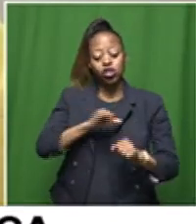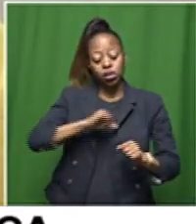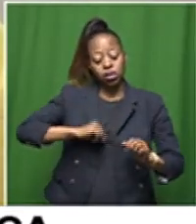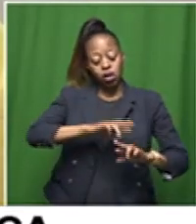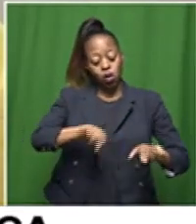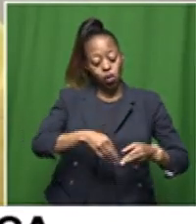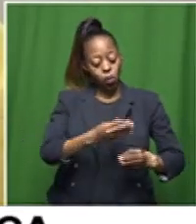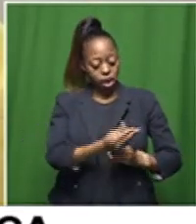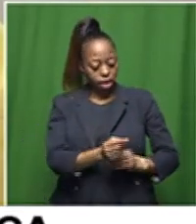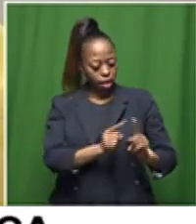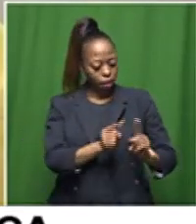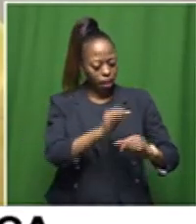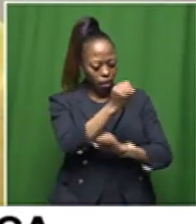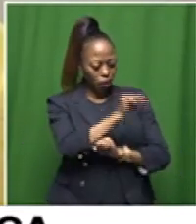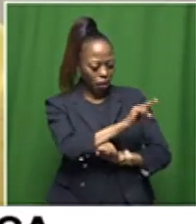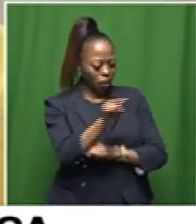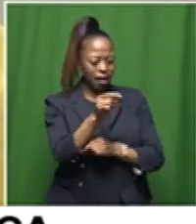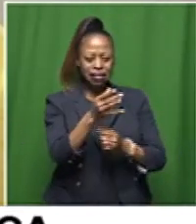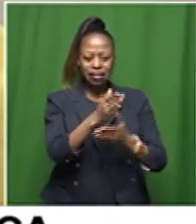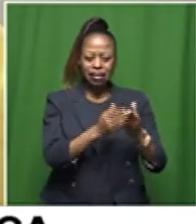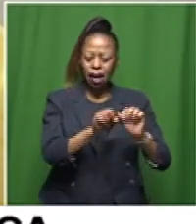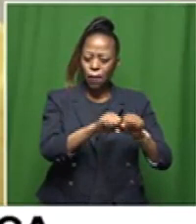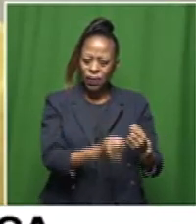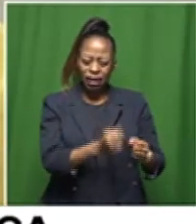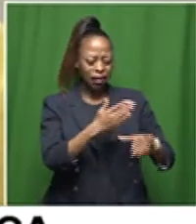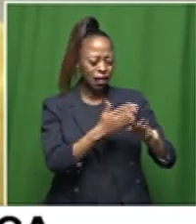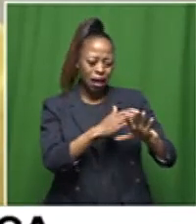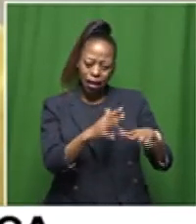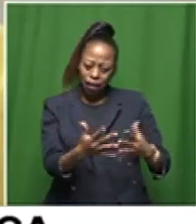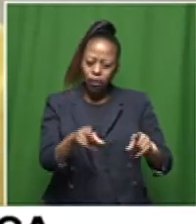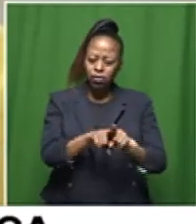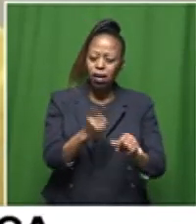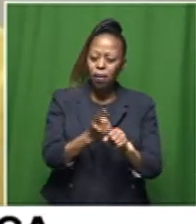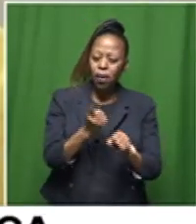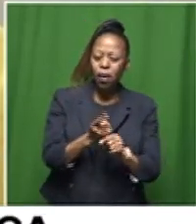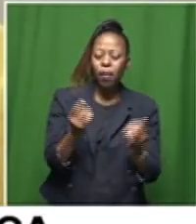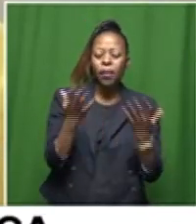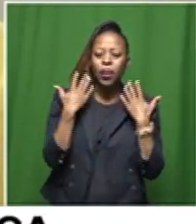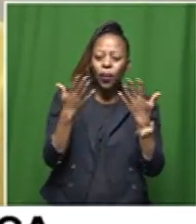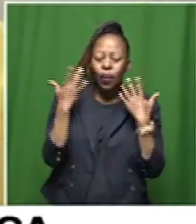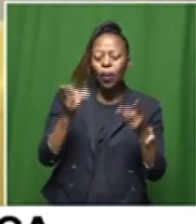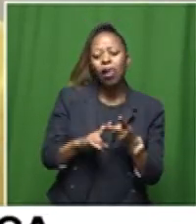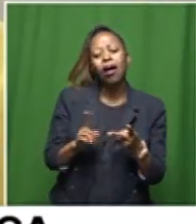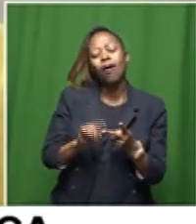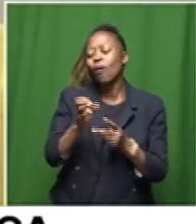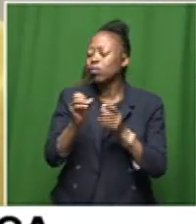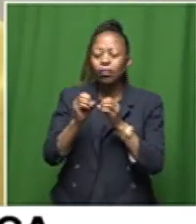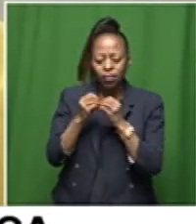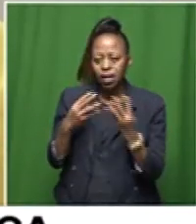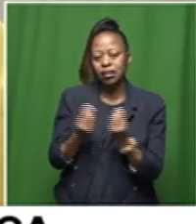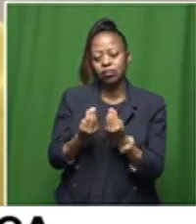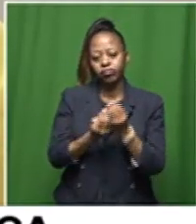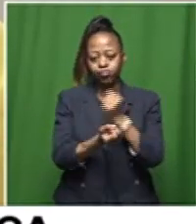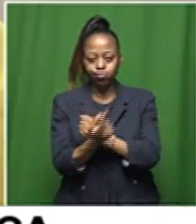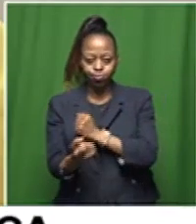theaters were not in a good working condition. Maybe they had problems with the coolers or one or another thing.